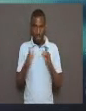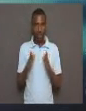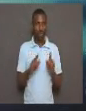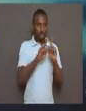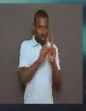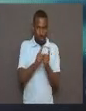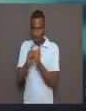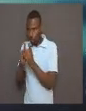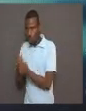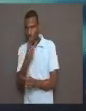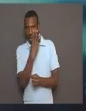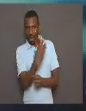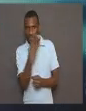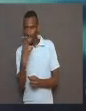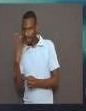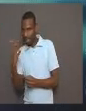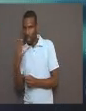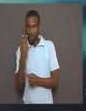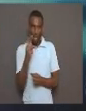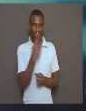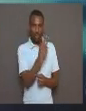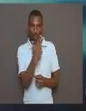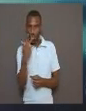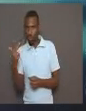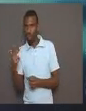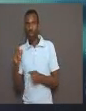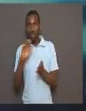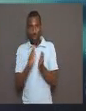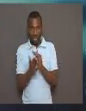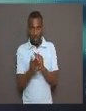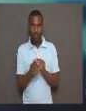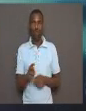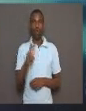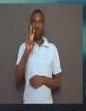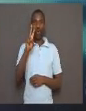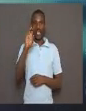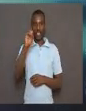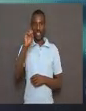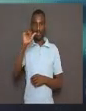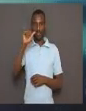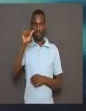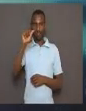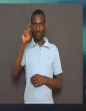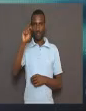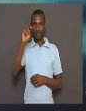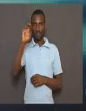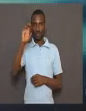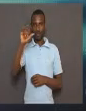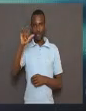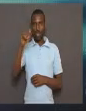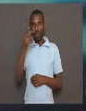have already learned about buoyancy and density, can you